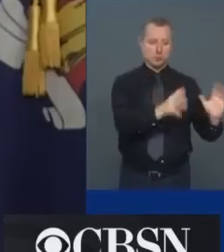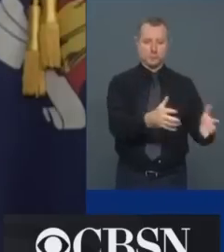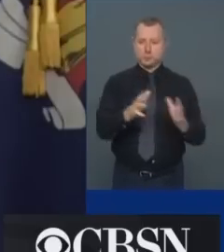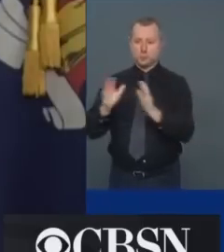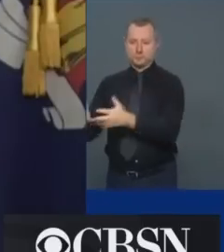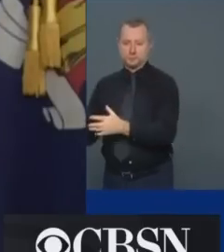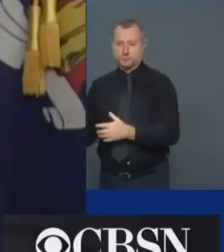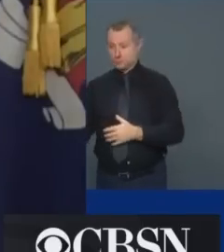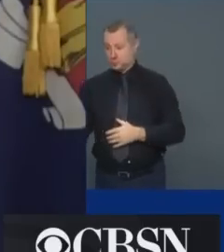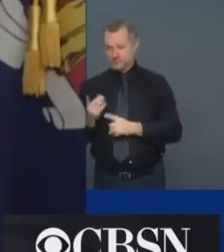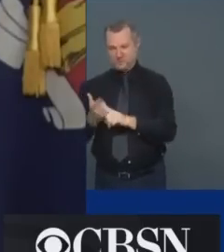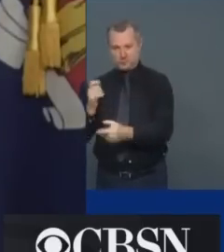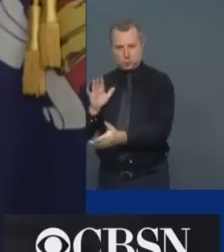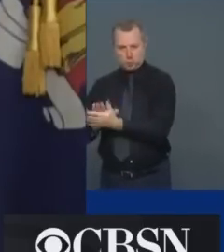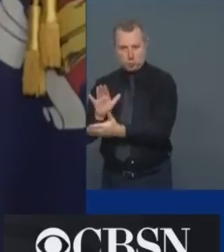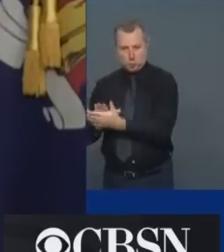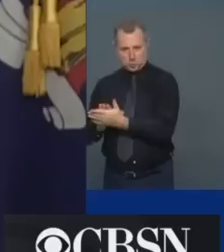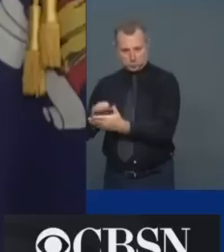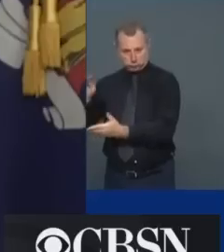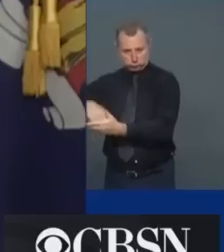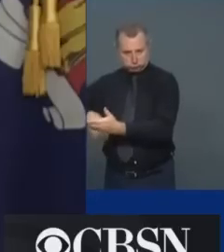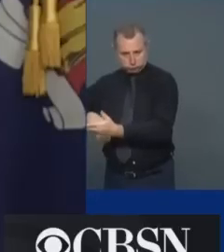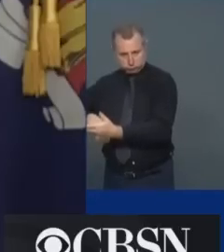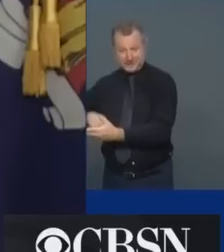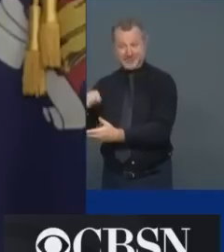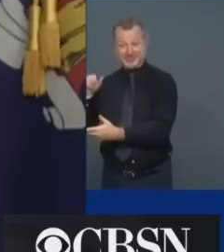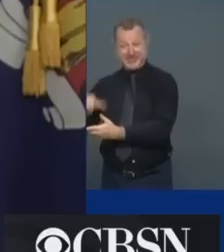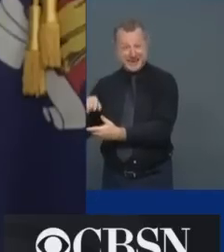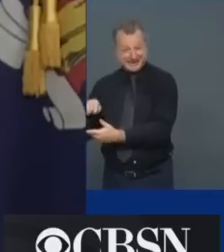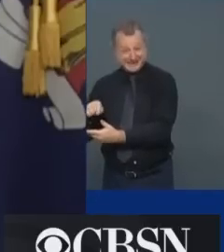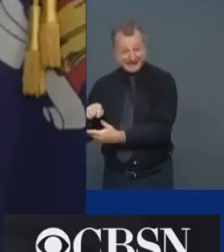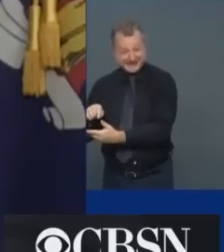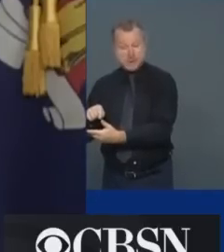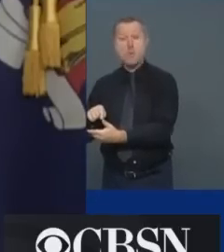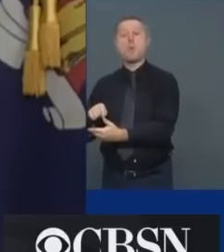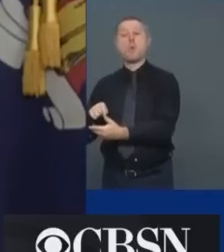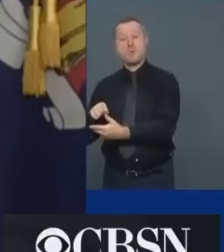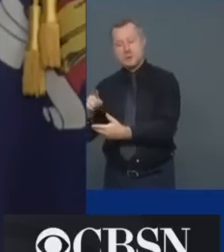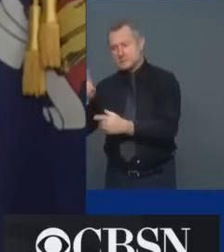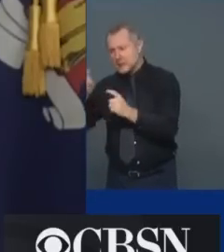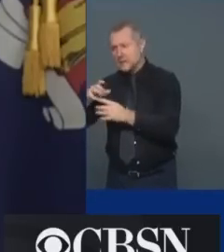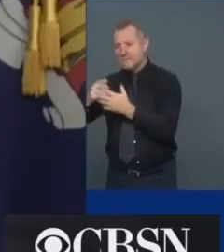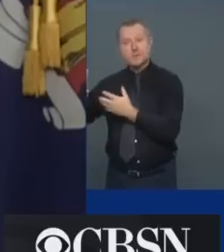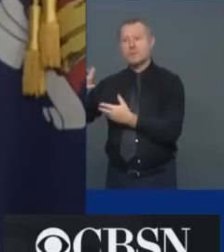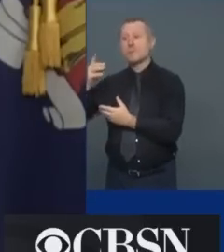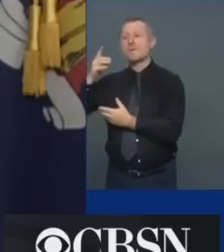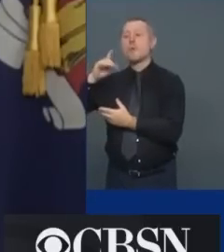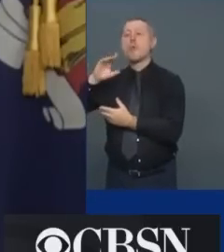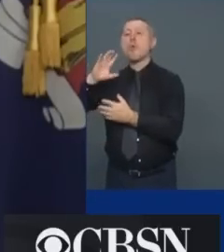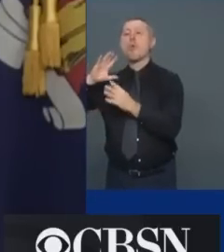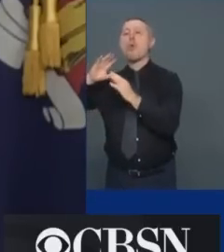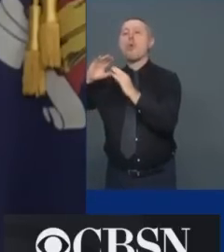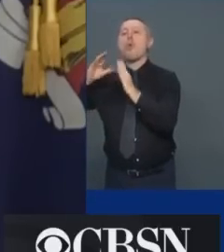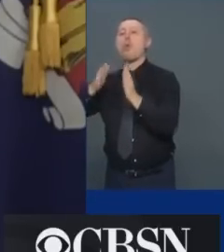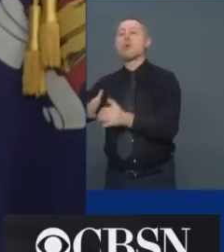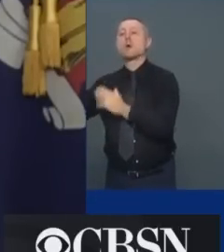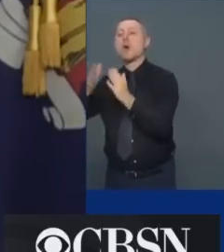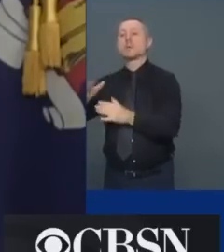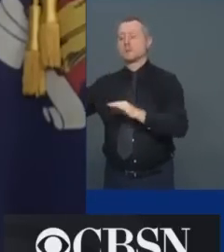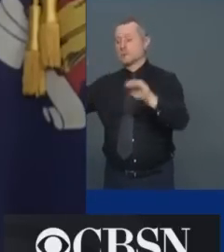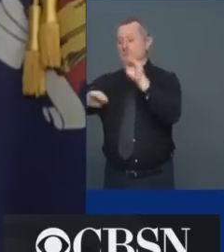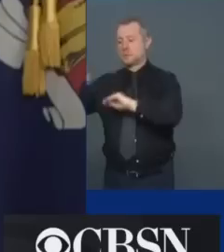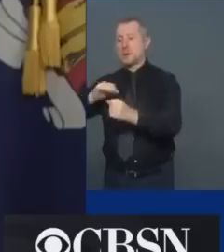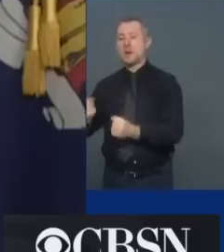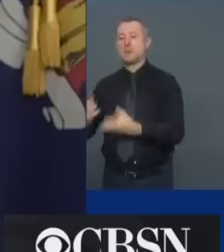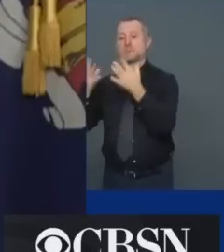school, which doesn't actually do the tests but organizes them, and this is going to be a new experience for them, in truth, and a complicated